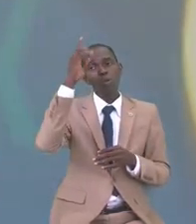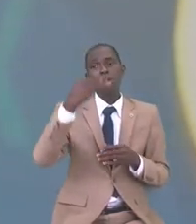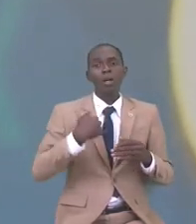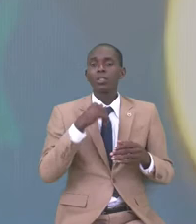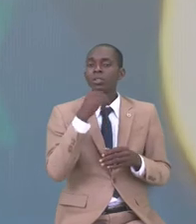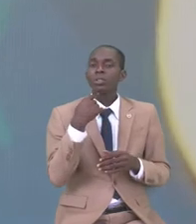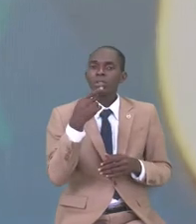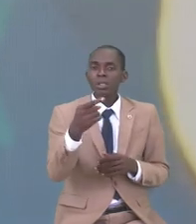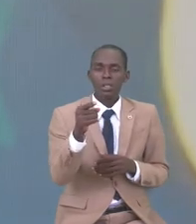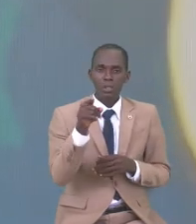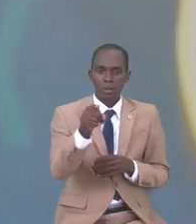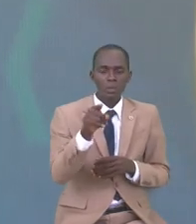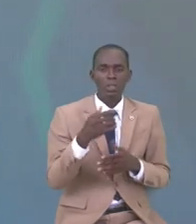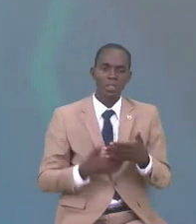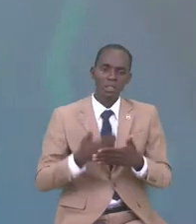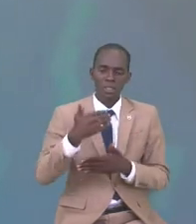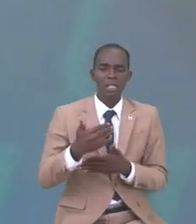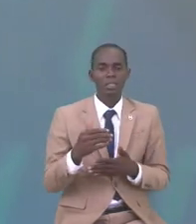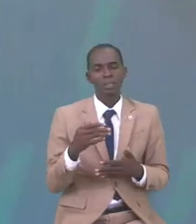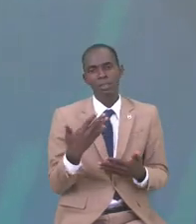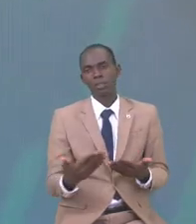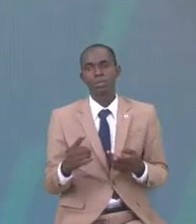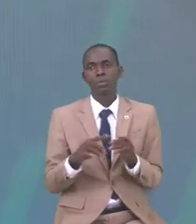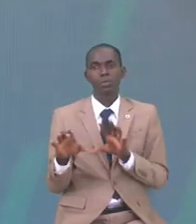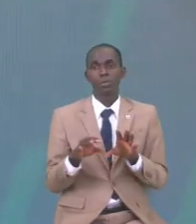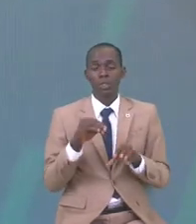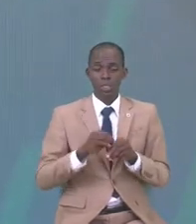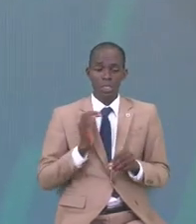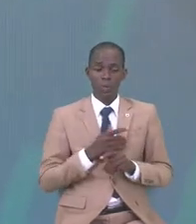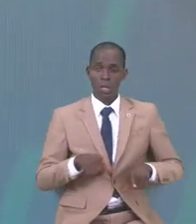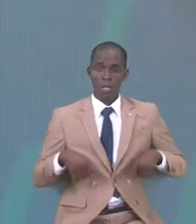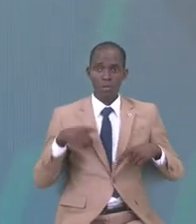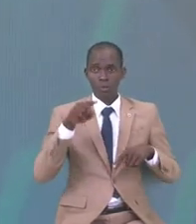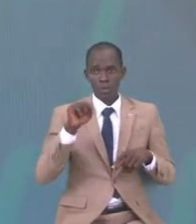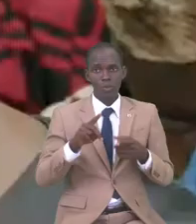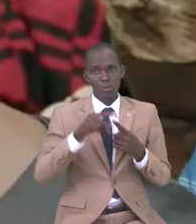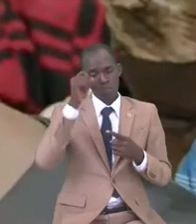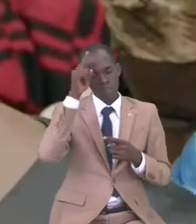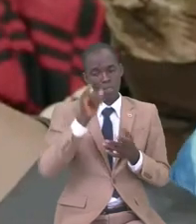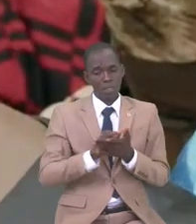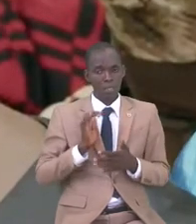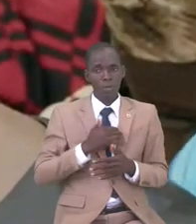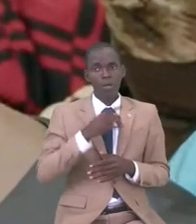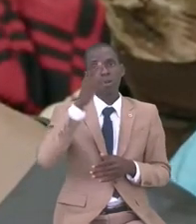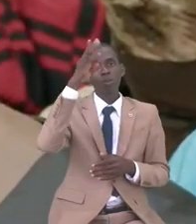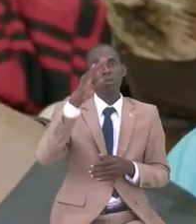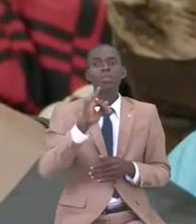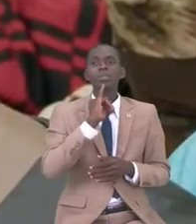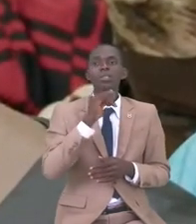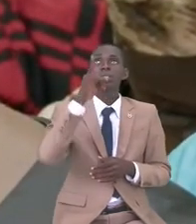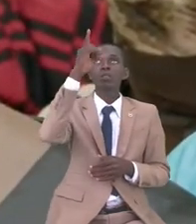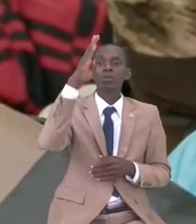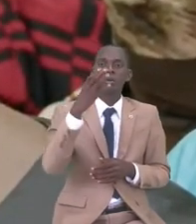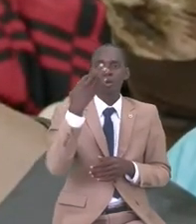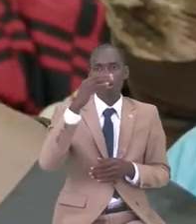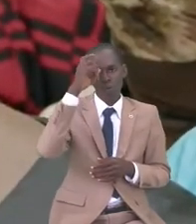our lives, we need to understand that God is a God of wisdom. And when God